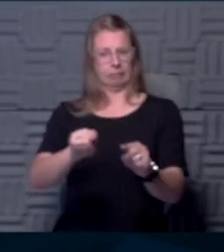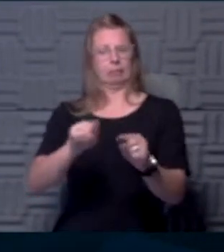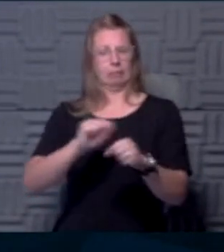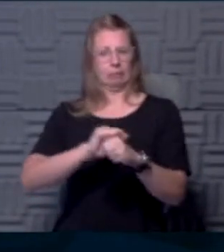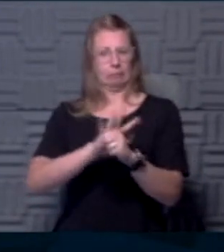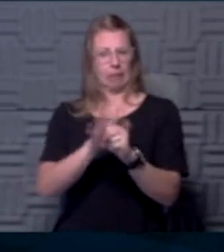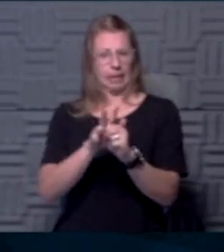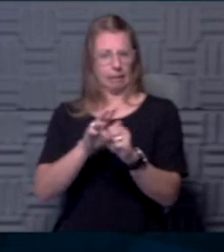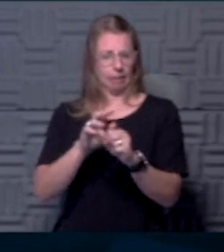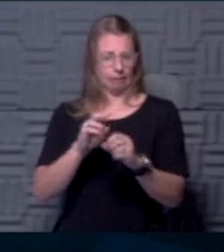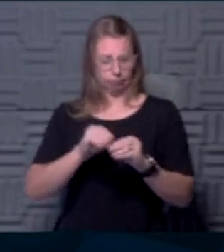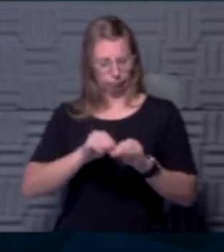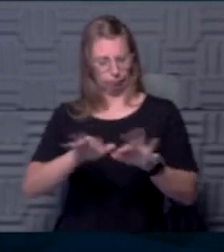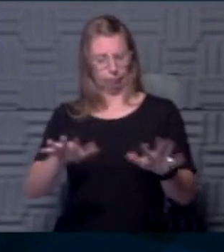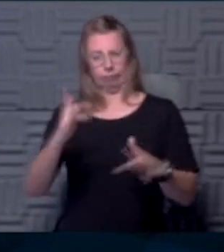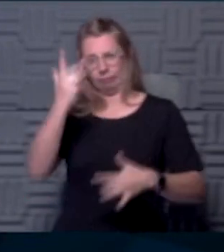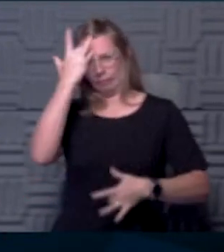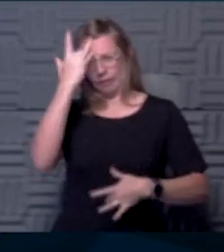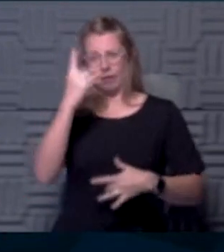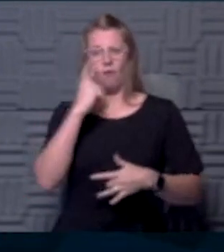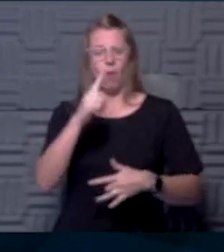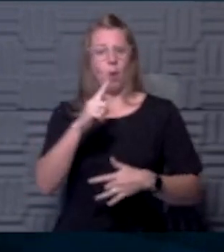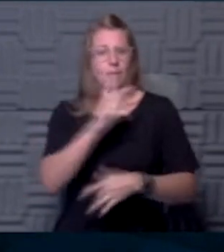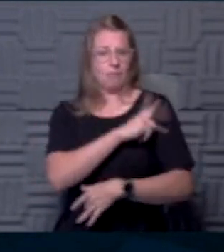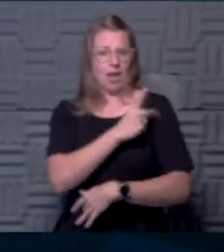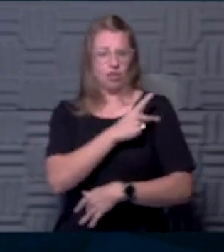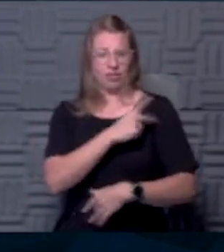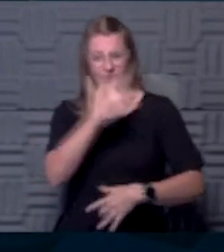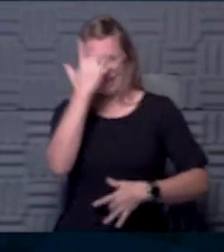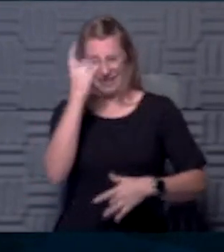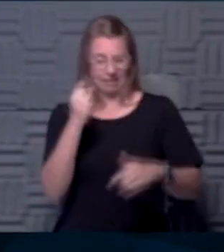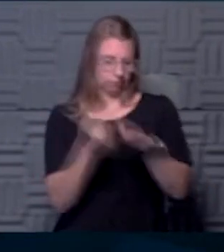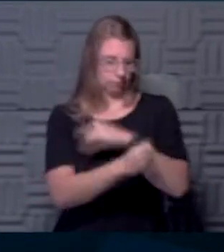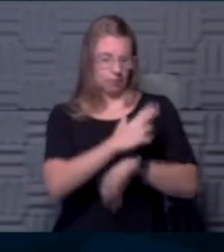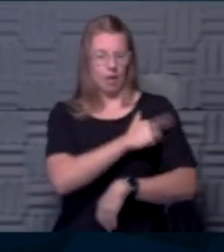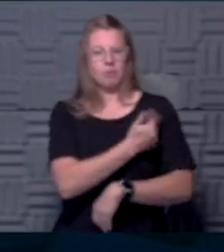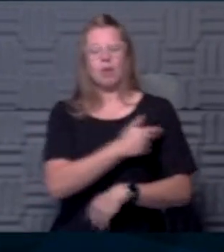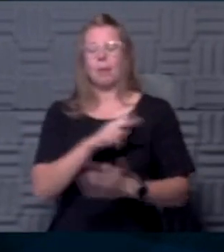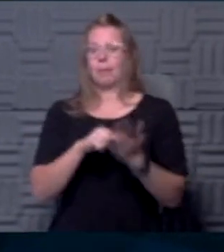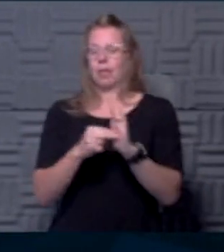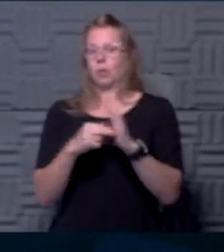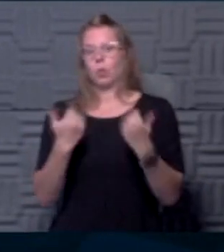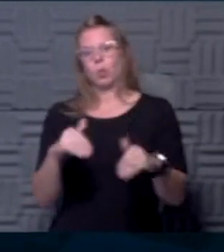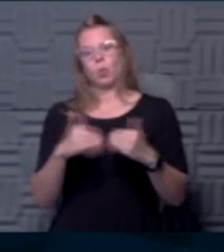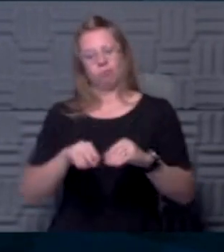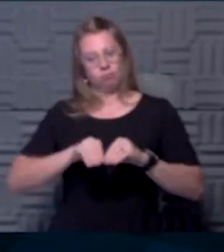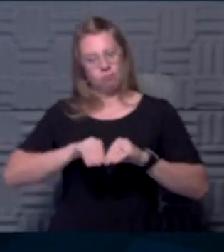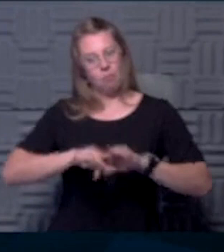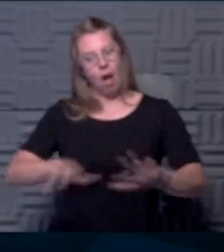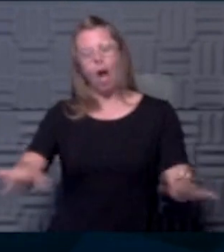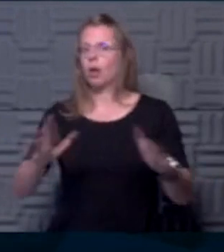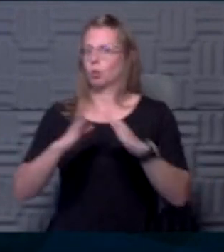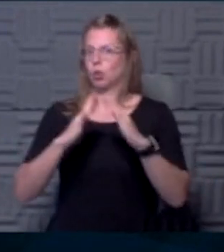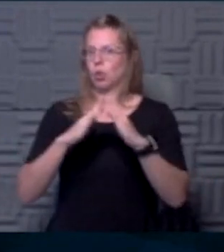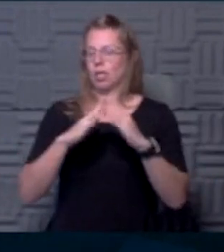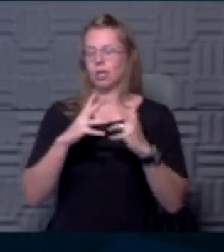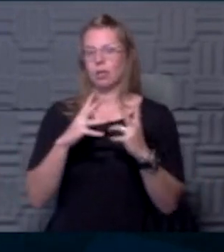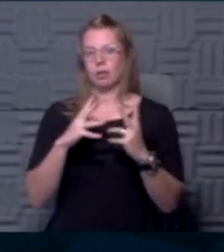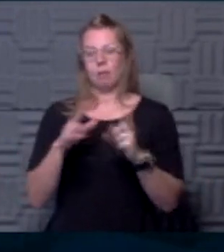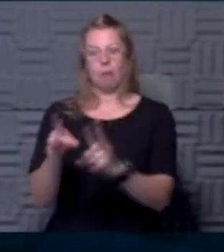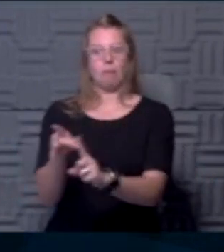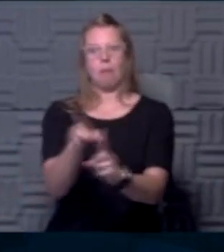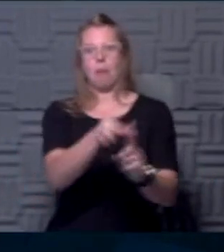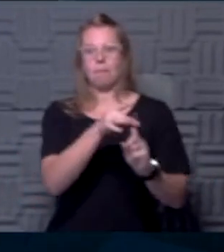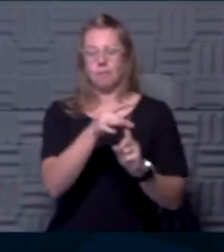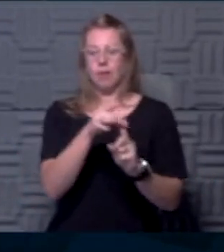new patients every day that are needing to be in the hospital in our system. That speaks volumes about transmission in the community when we say we know that if there are more cases,